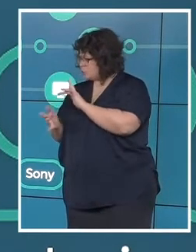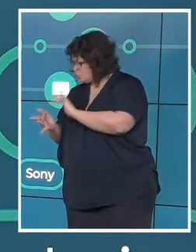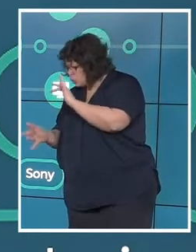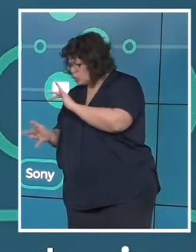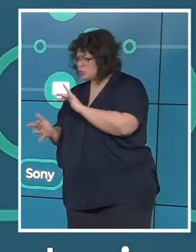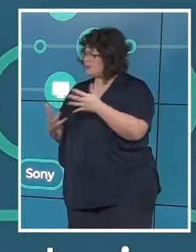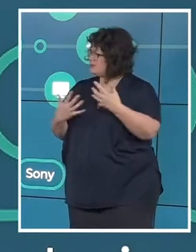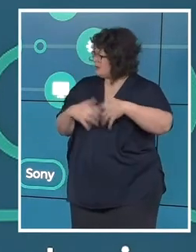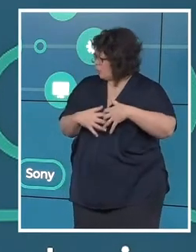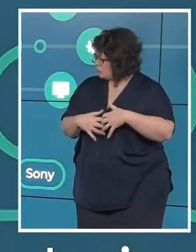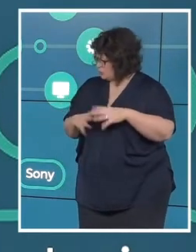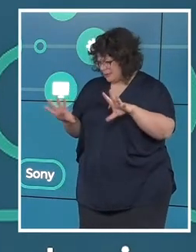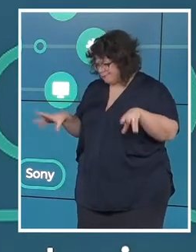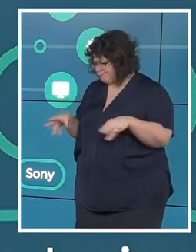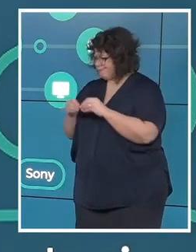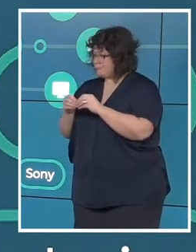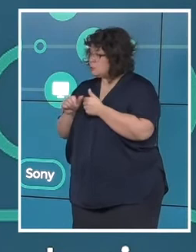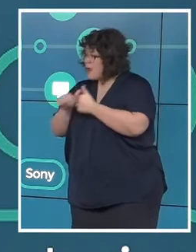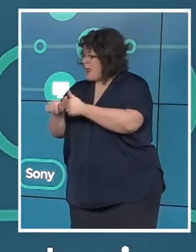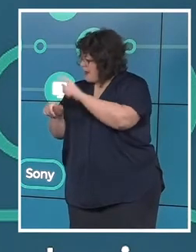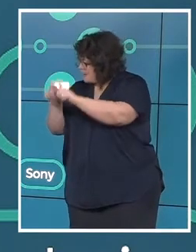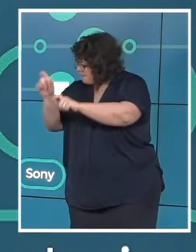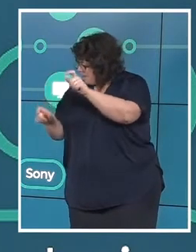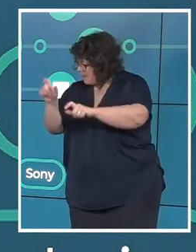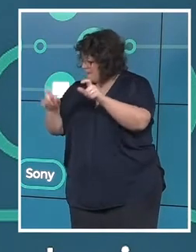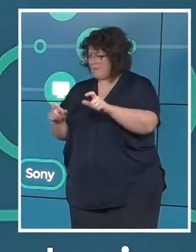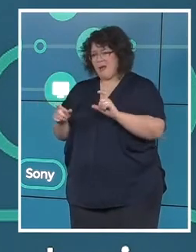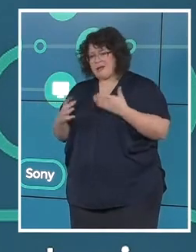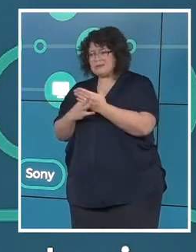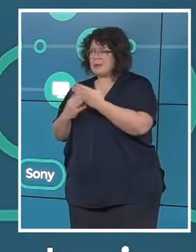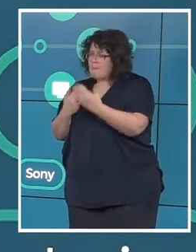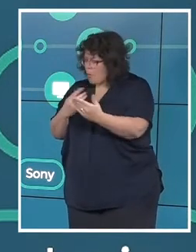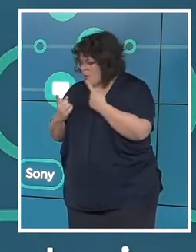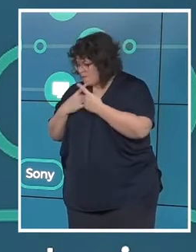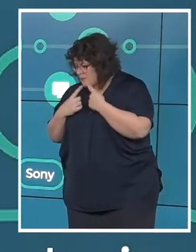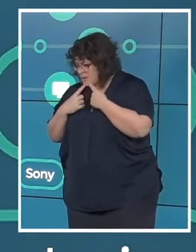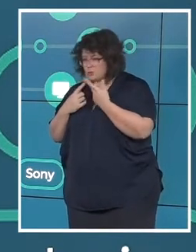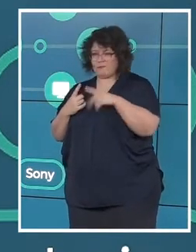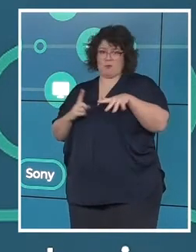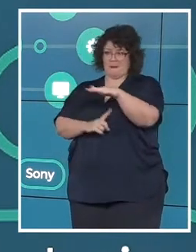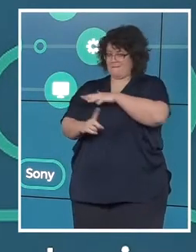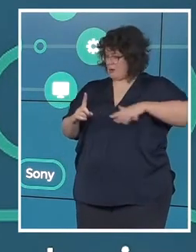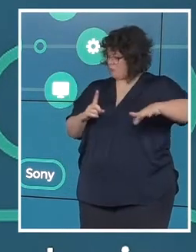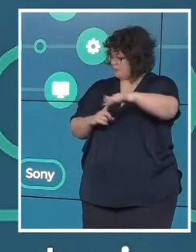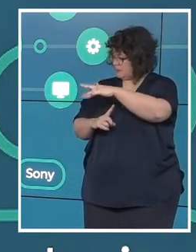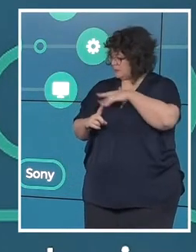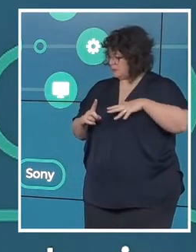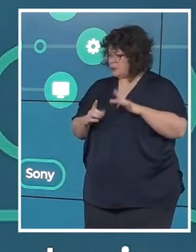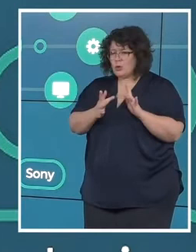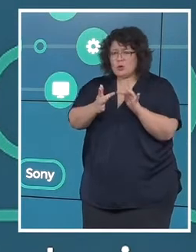more information from the environment, connect with other people. So I would love to see more innovation in that